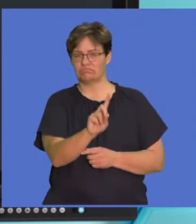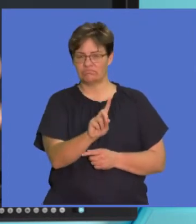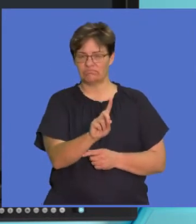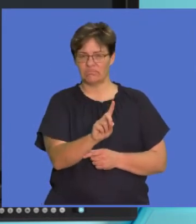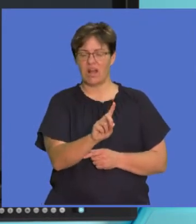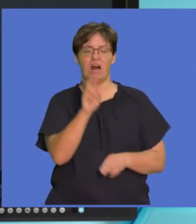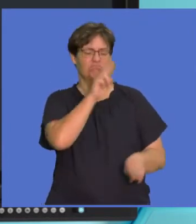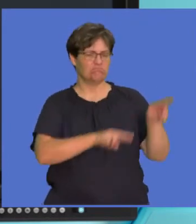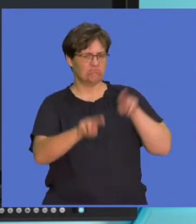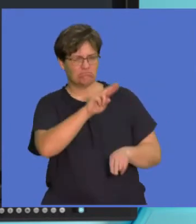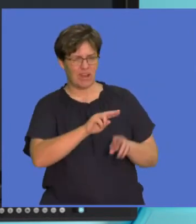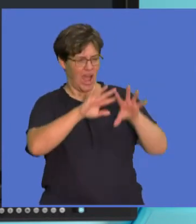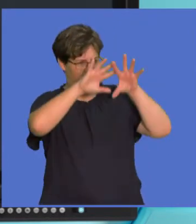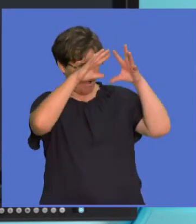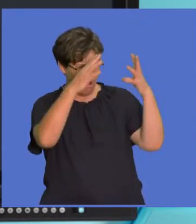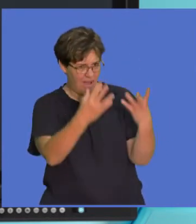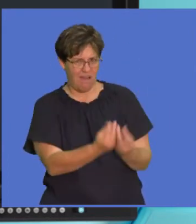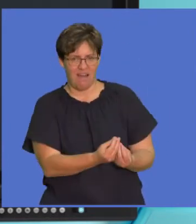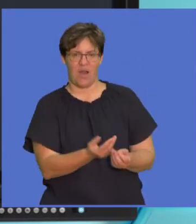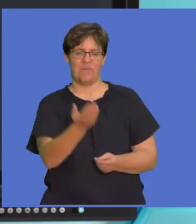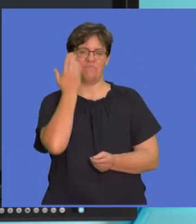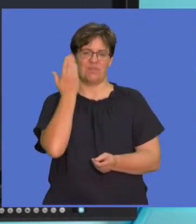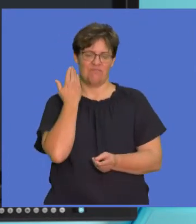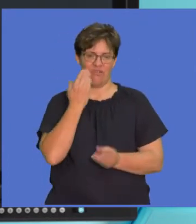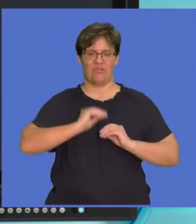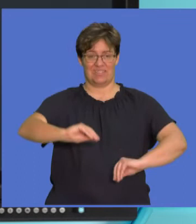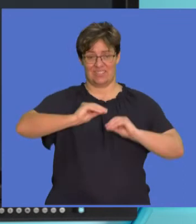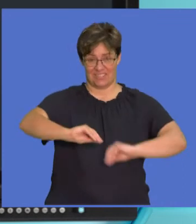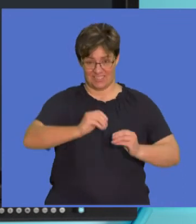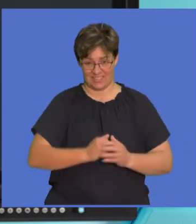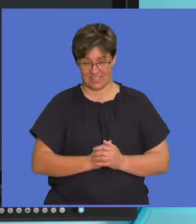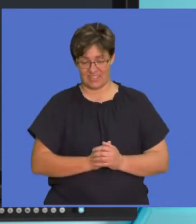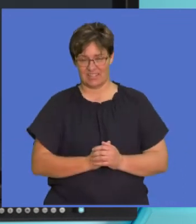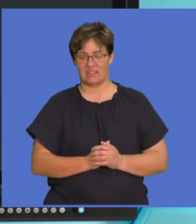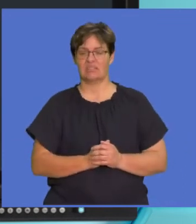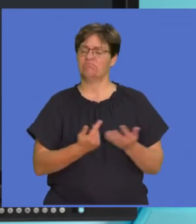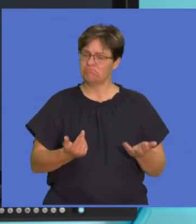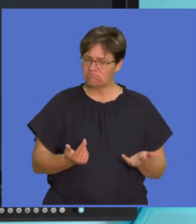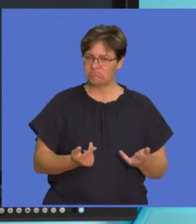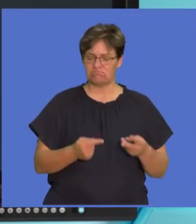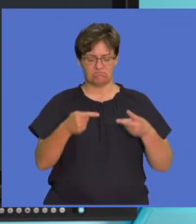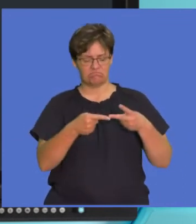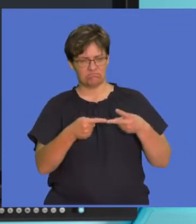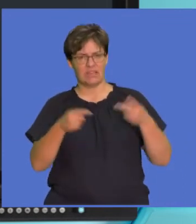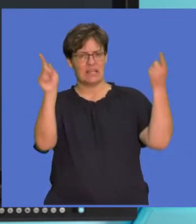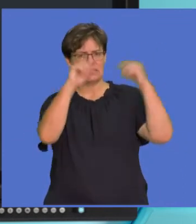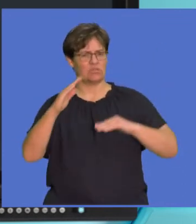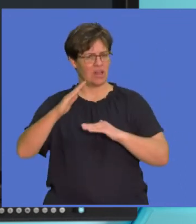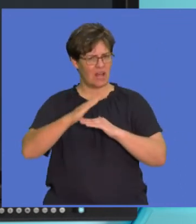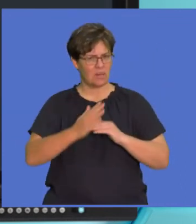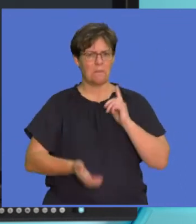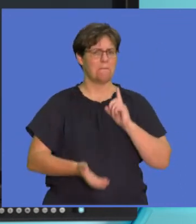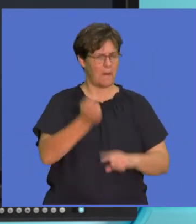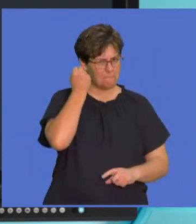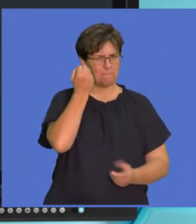quick revision of everything that we've done in our previous lesson, and then we looked at using special angles to find